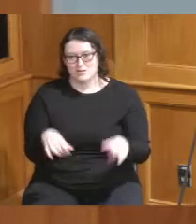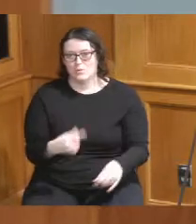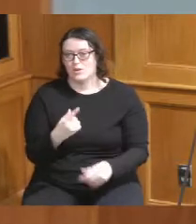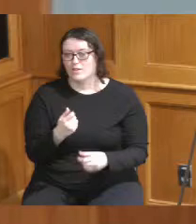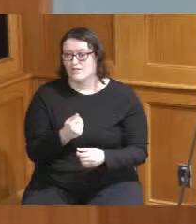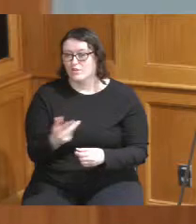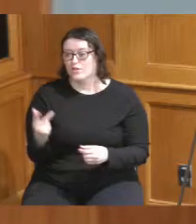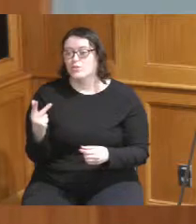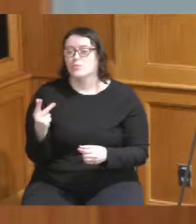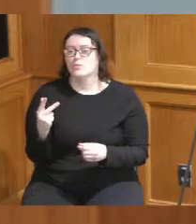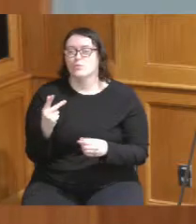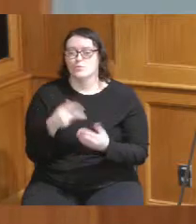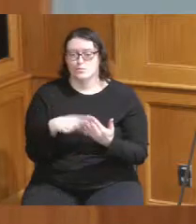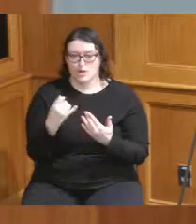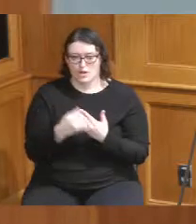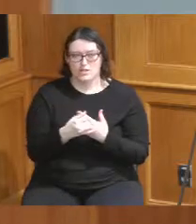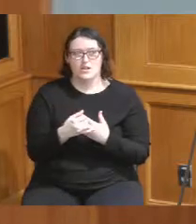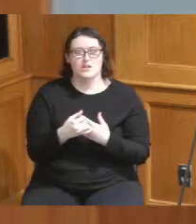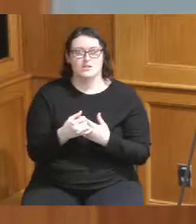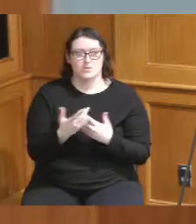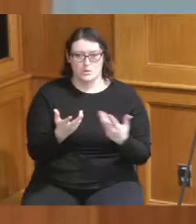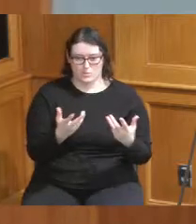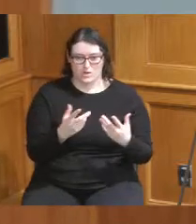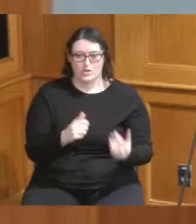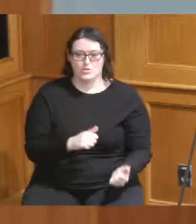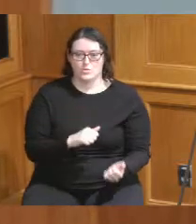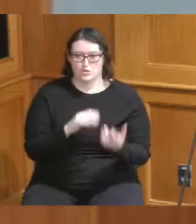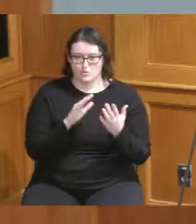made the cut this year is one to address